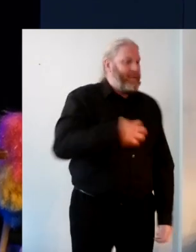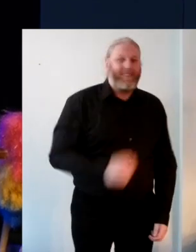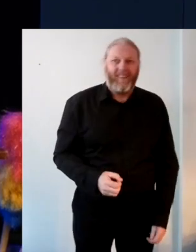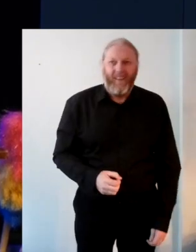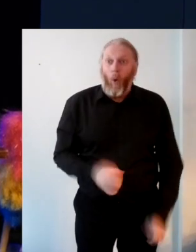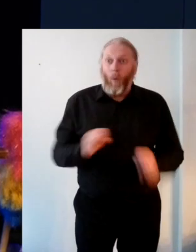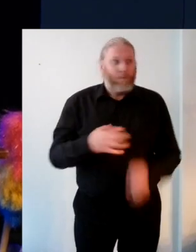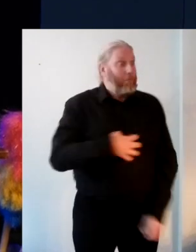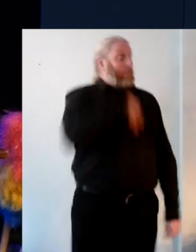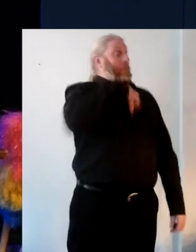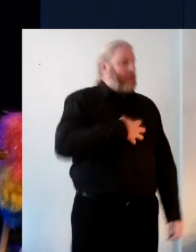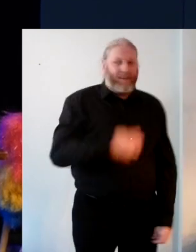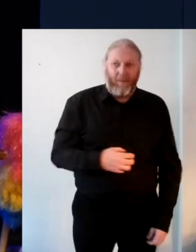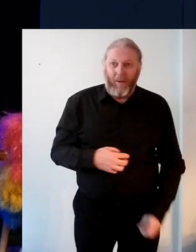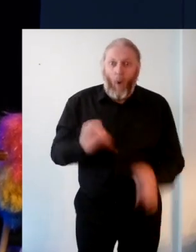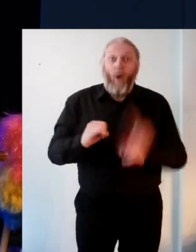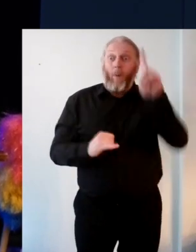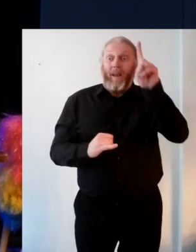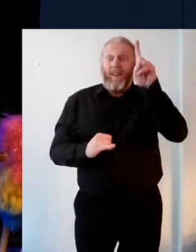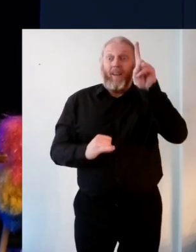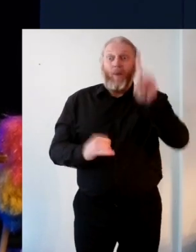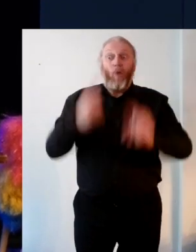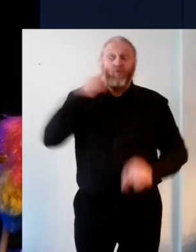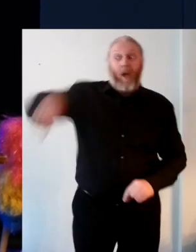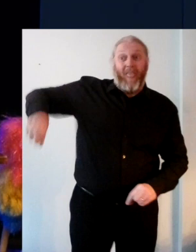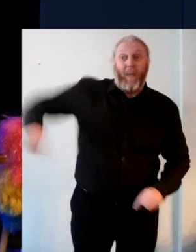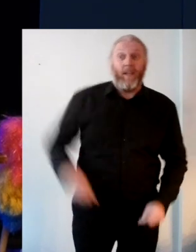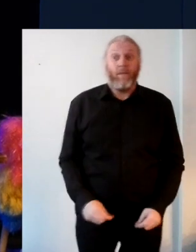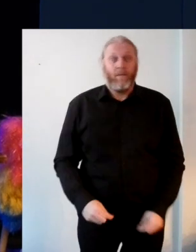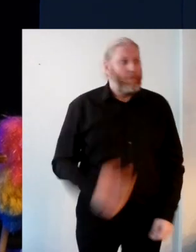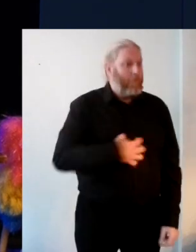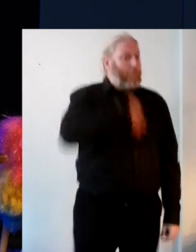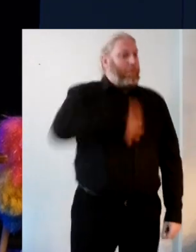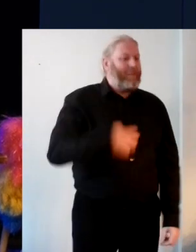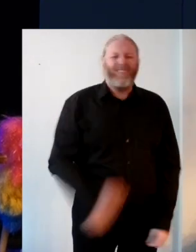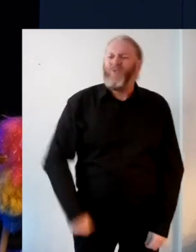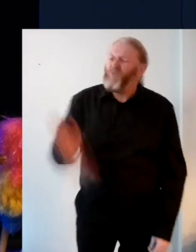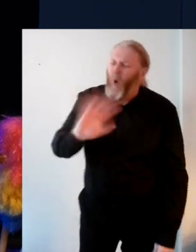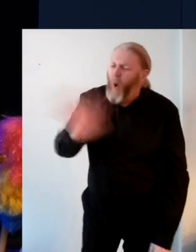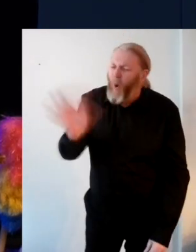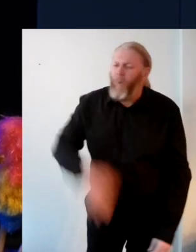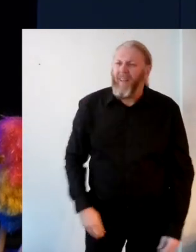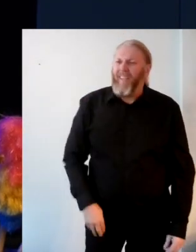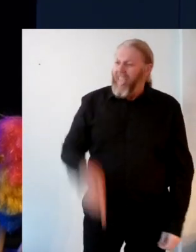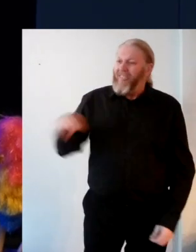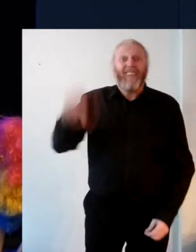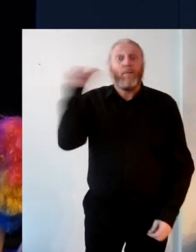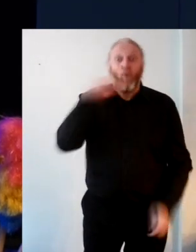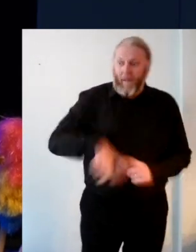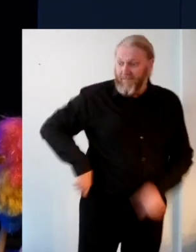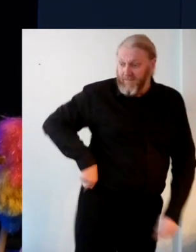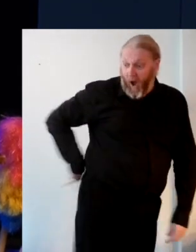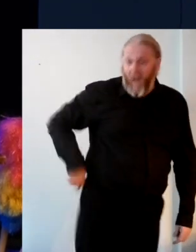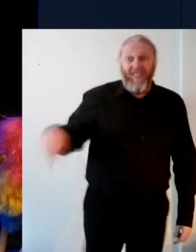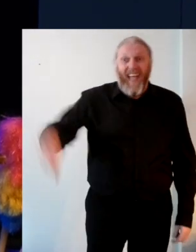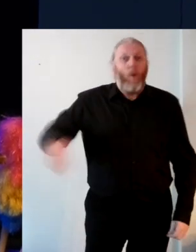Oh. Oh. Oh, wait, wait, wait. I'll try the other end. No, no. No, it's meant to be a body burp at the